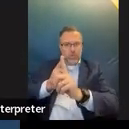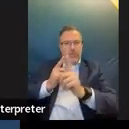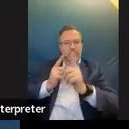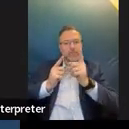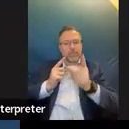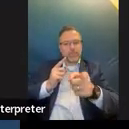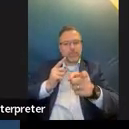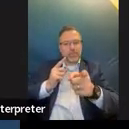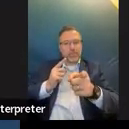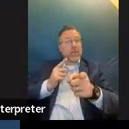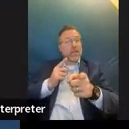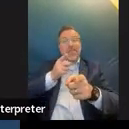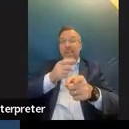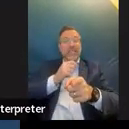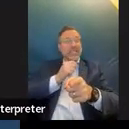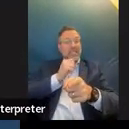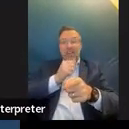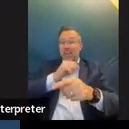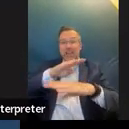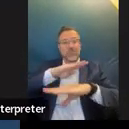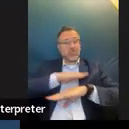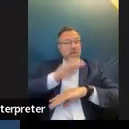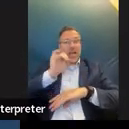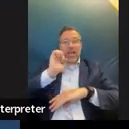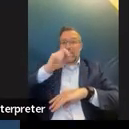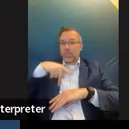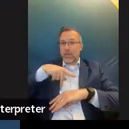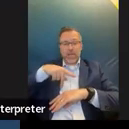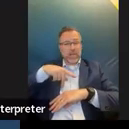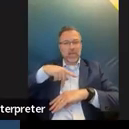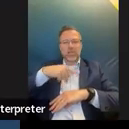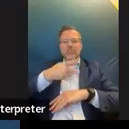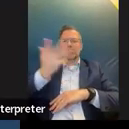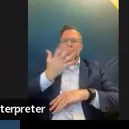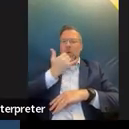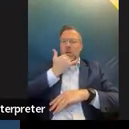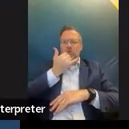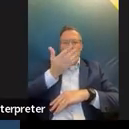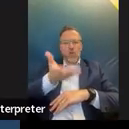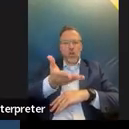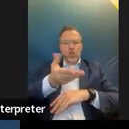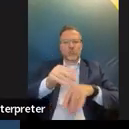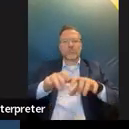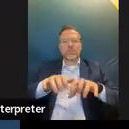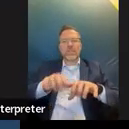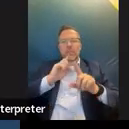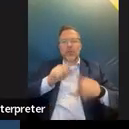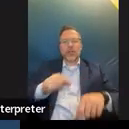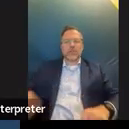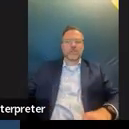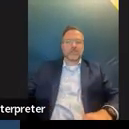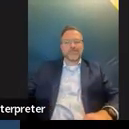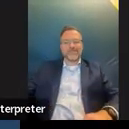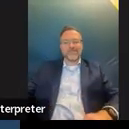not compliant. So, what is wrong with this picture? Put it in the chat box.